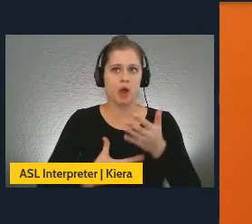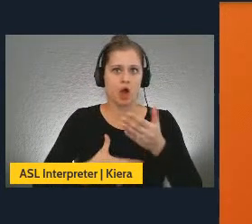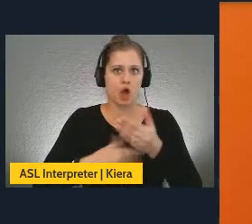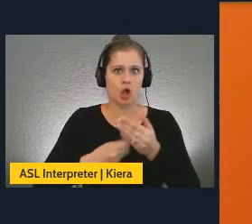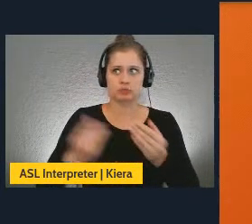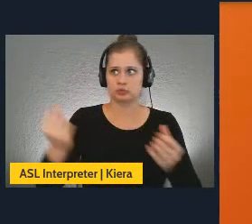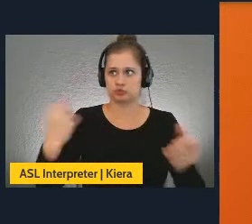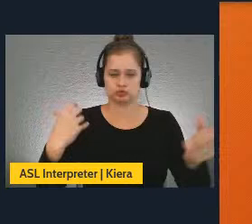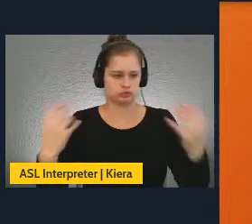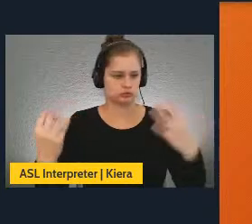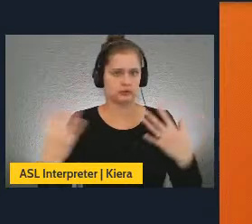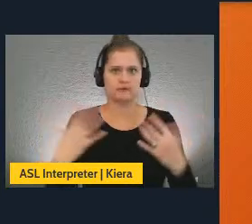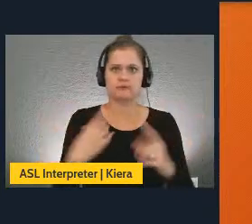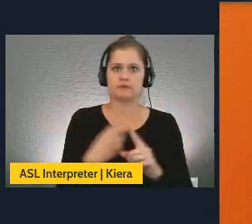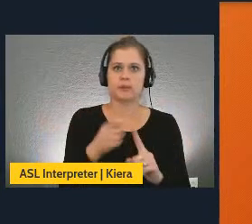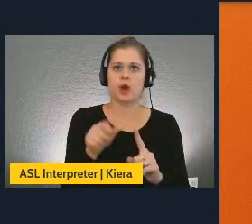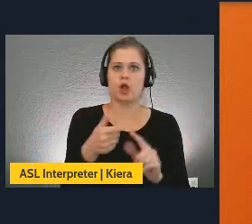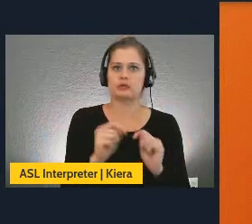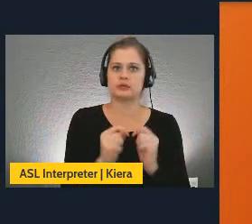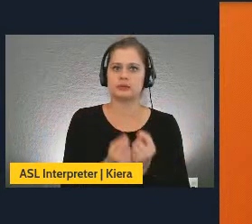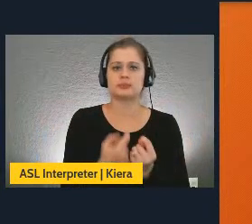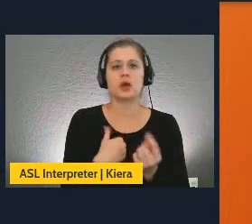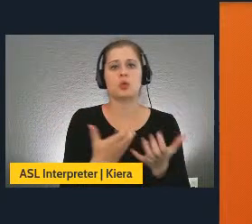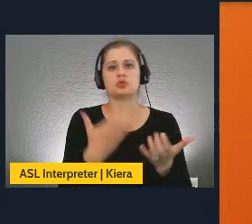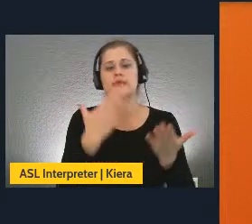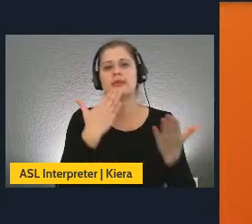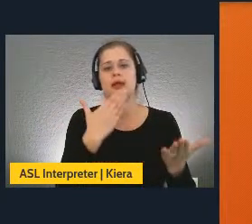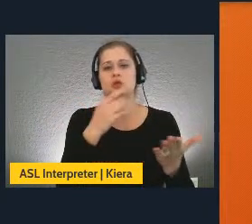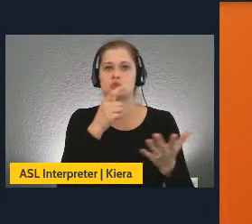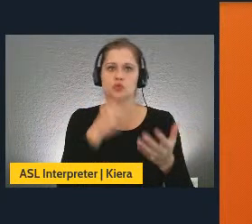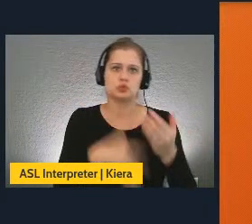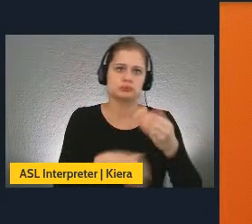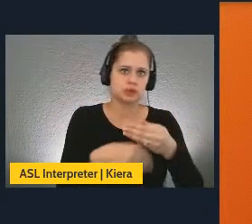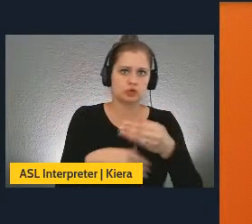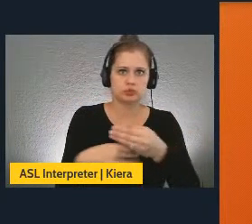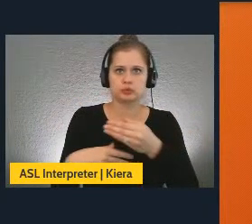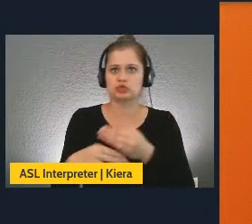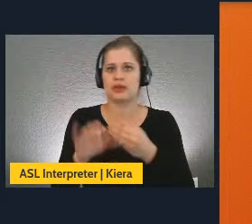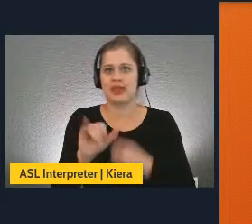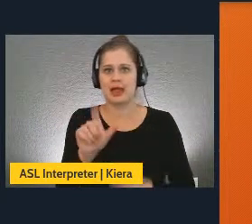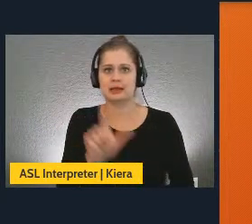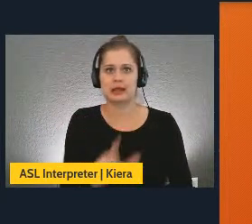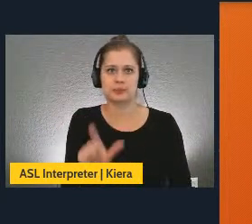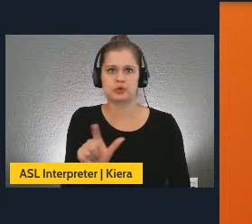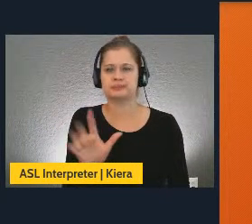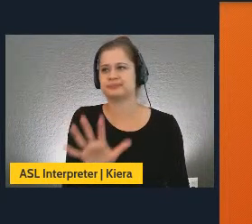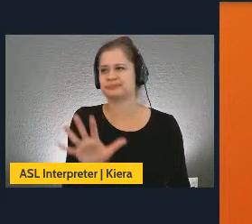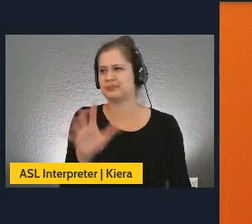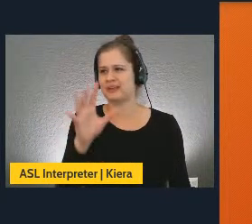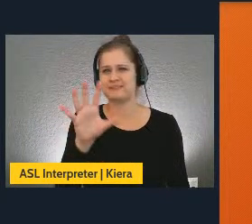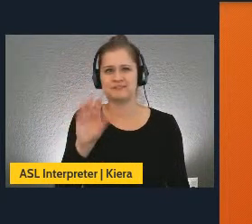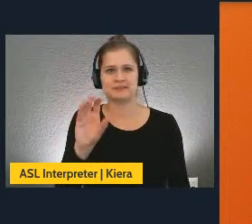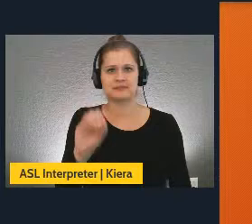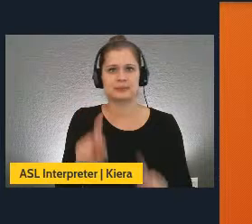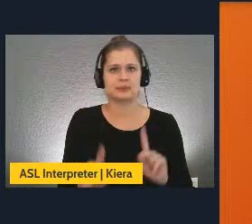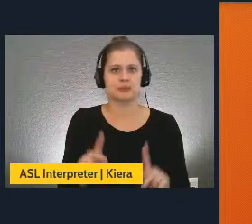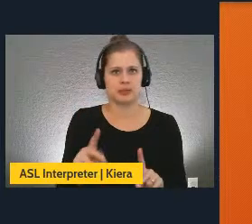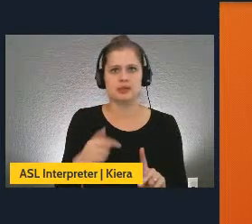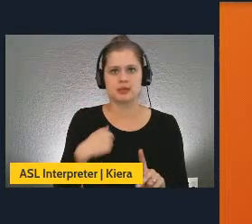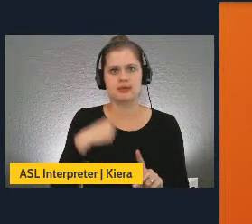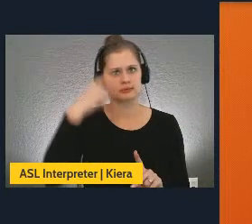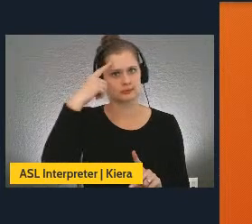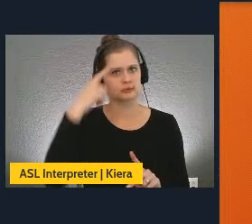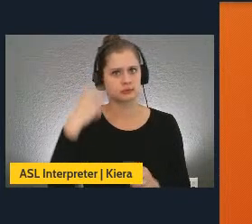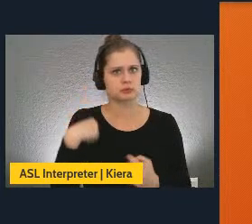I would really like to thank to all the contributors that contributed to the library. It's about 50 people, I think, at this point. So